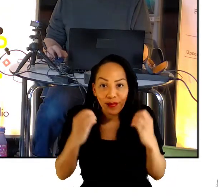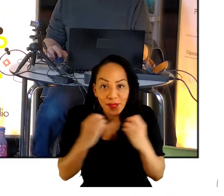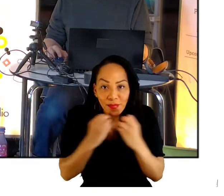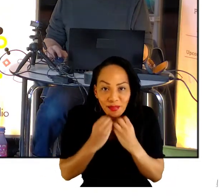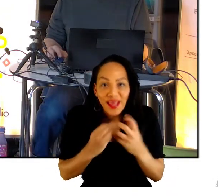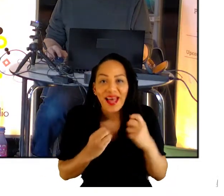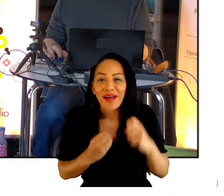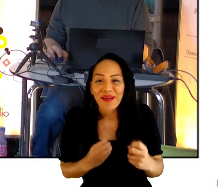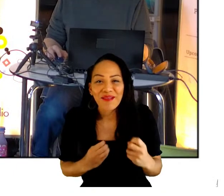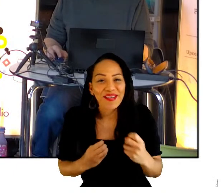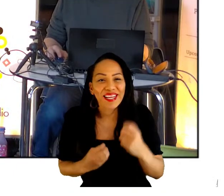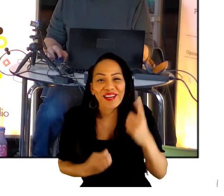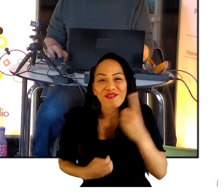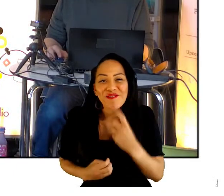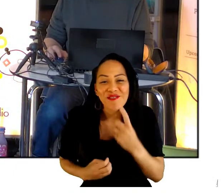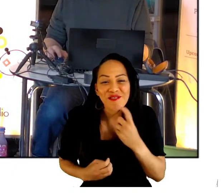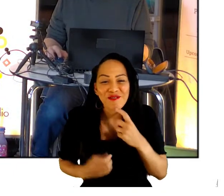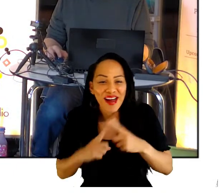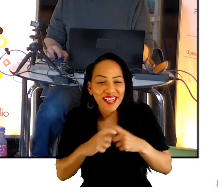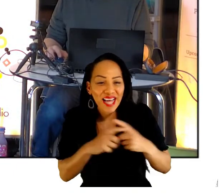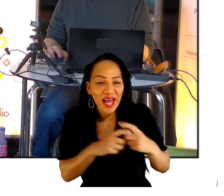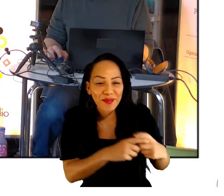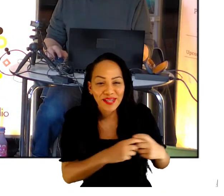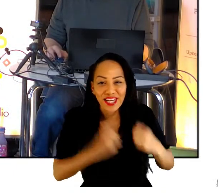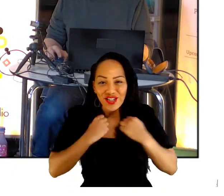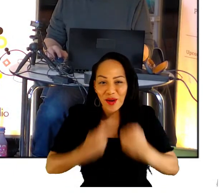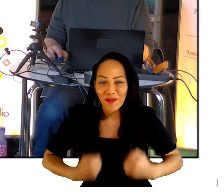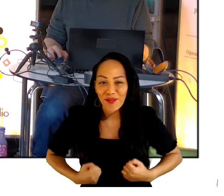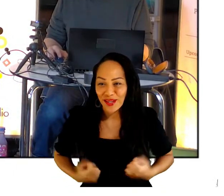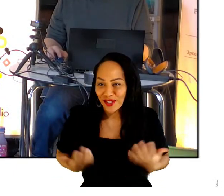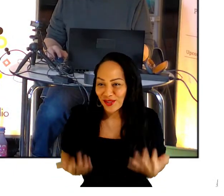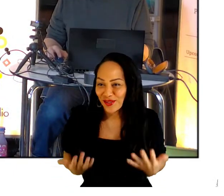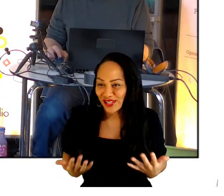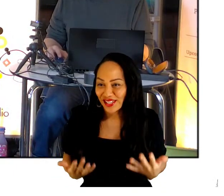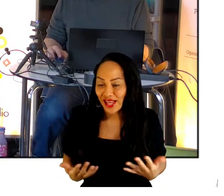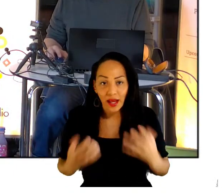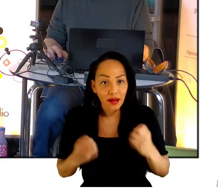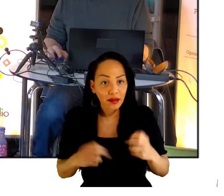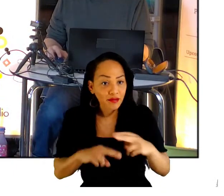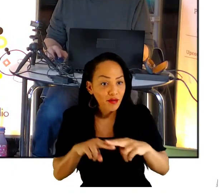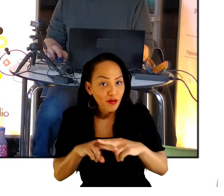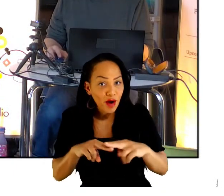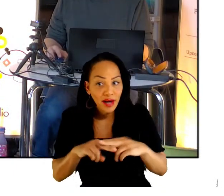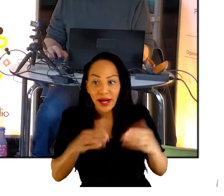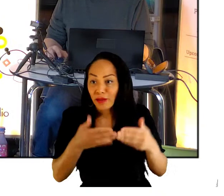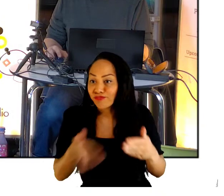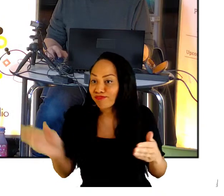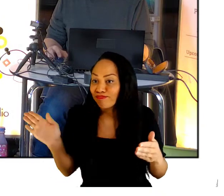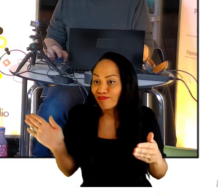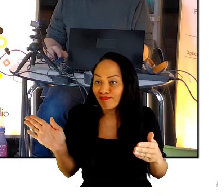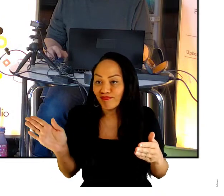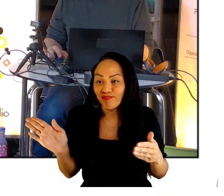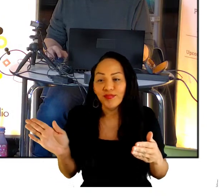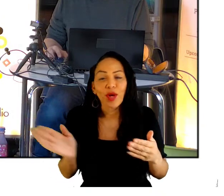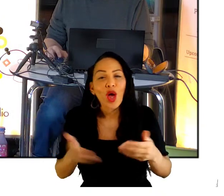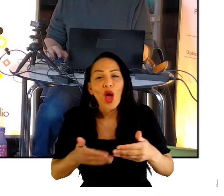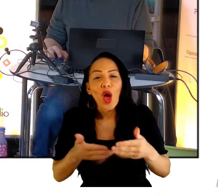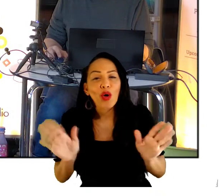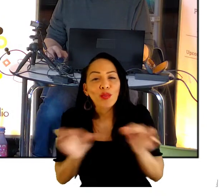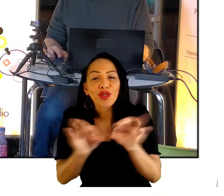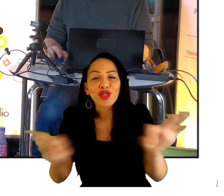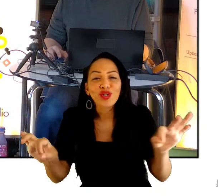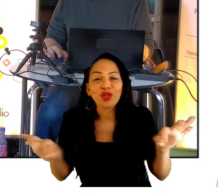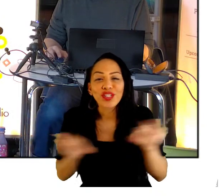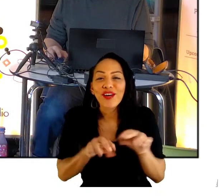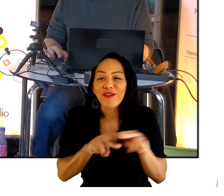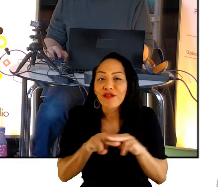today. And every Friday, we throw open the doors of the Pervasive Media Studio for Open Studio Friday. And this is your chance